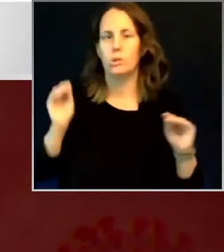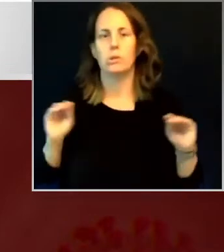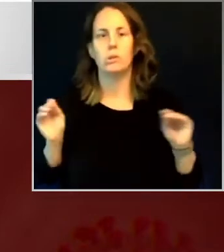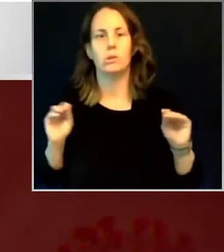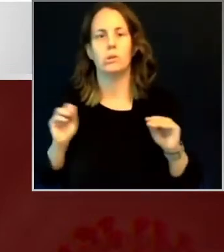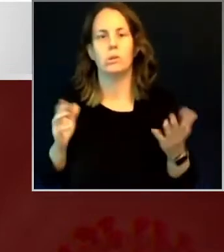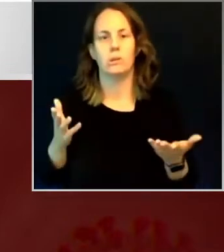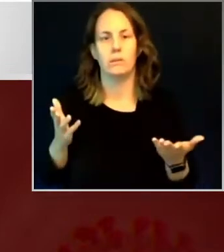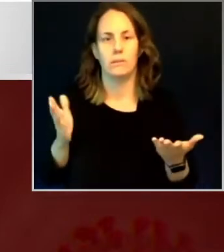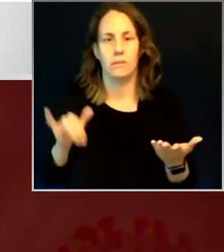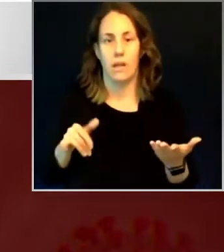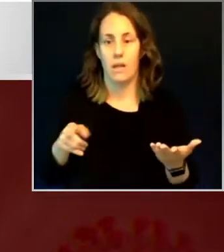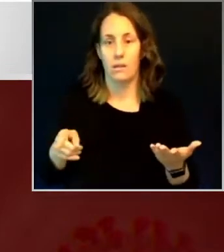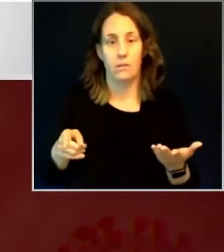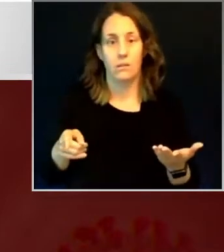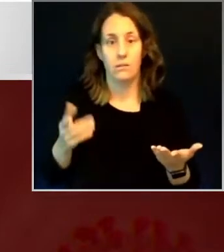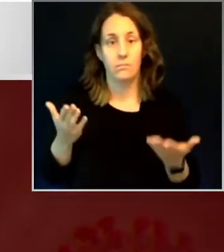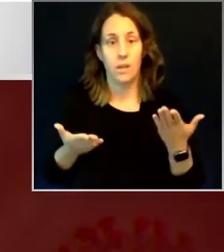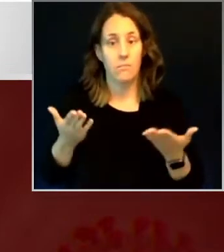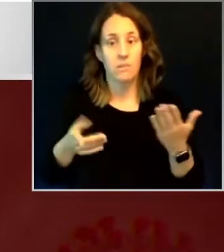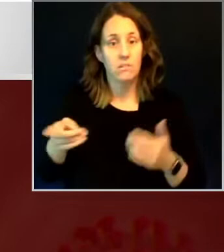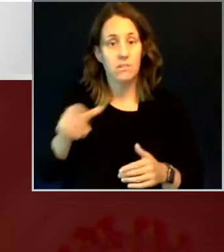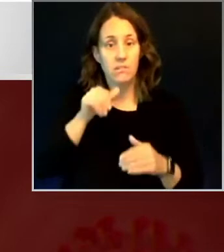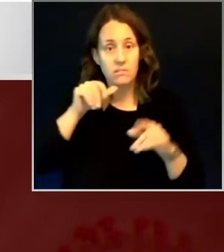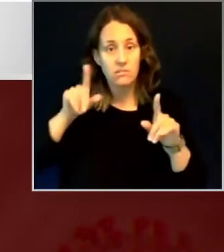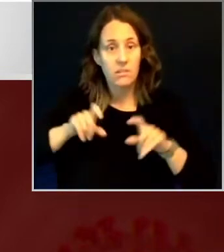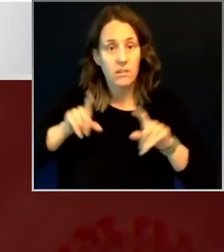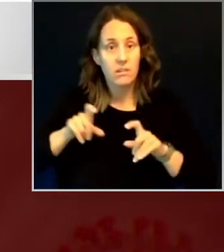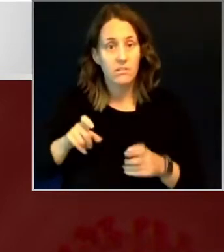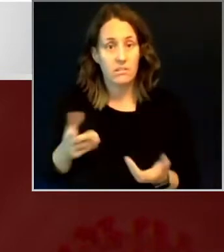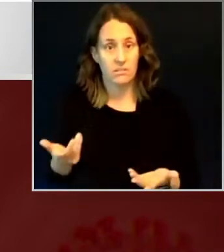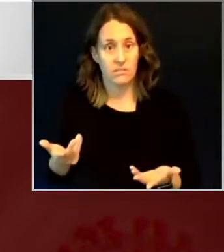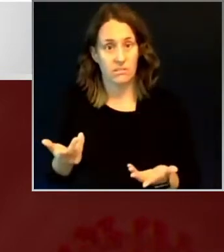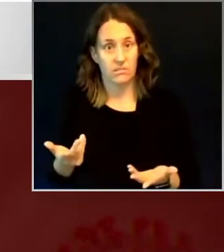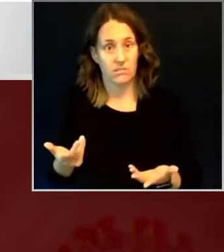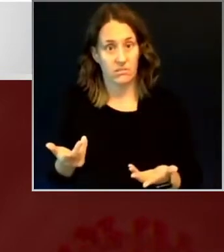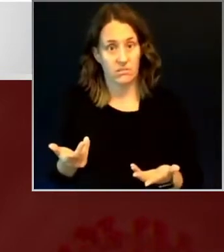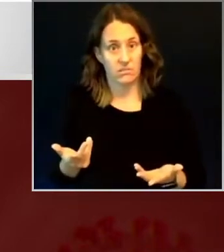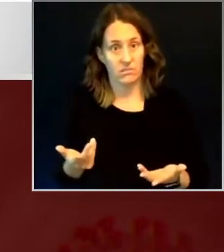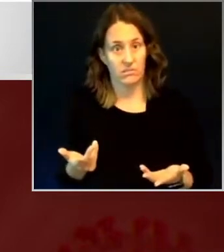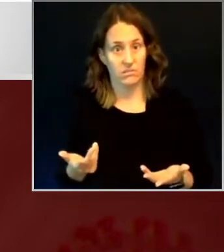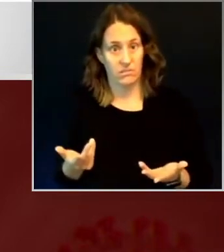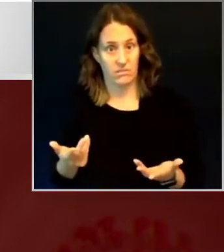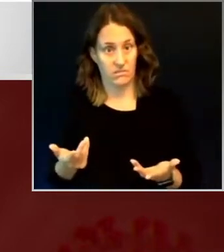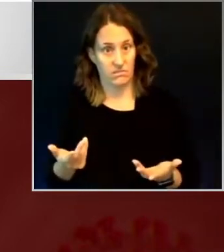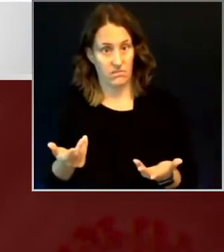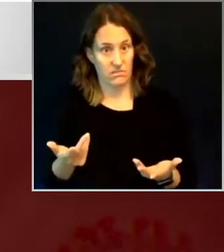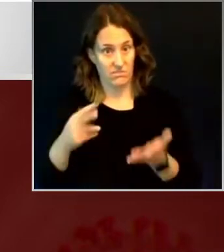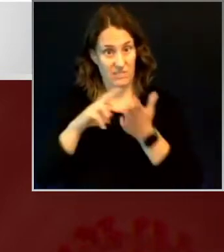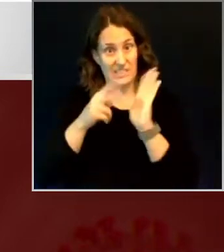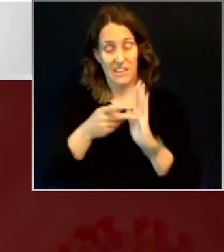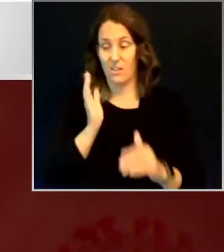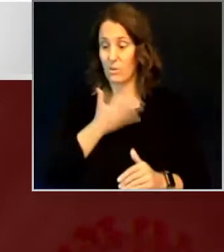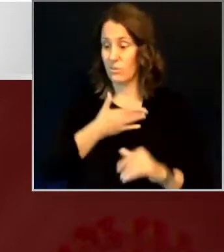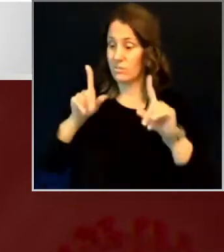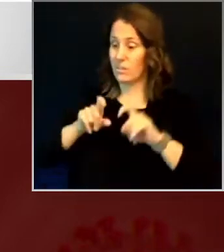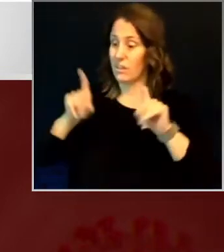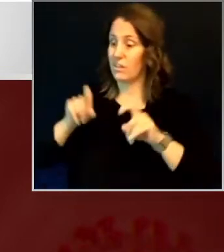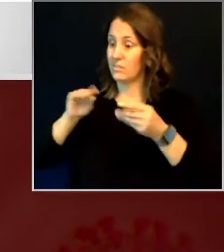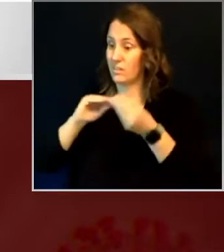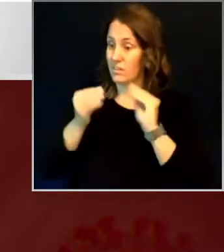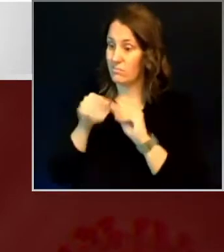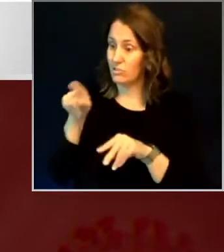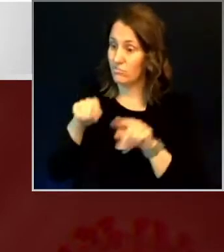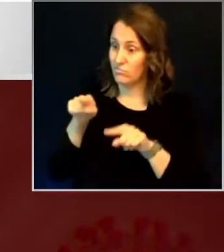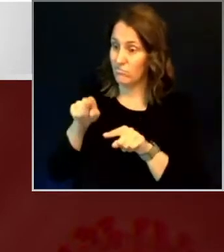it possible that this could be more widespread in Wisconsin than the numbers indicate, and that those people could